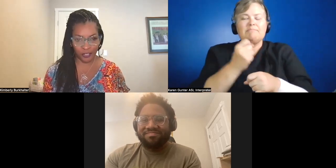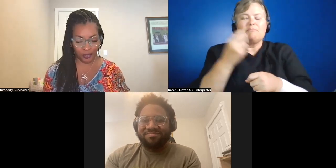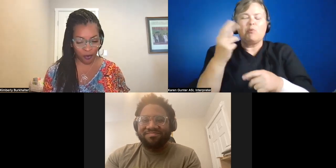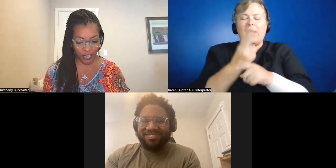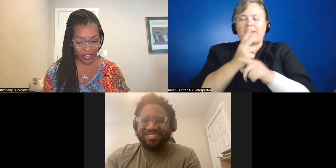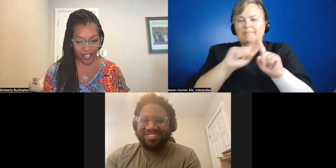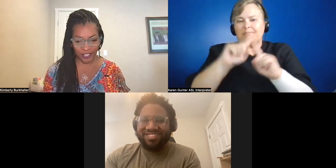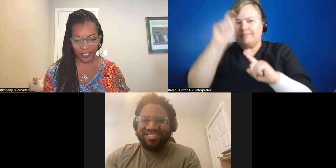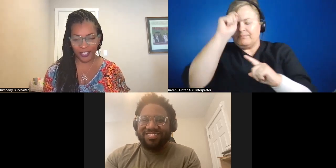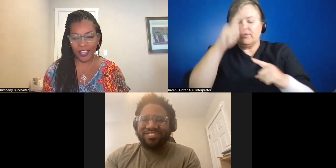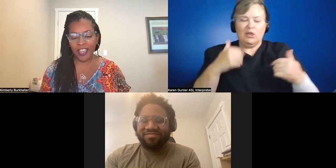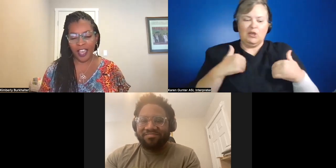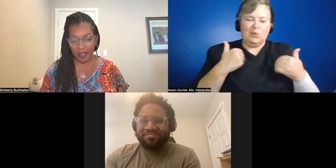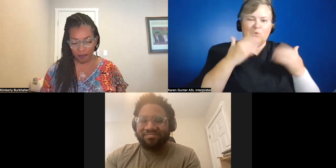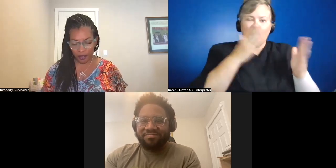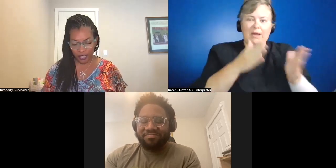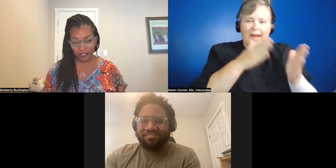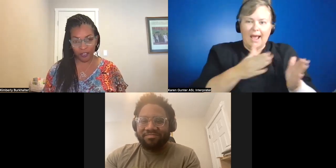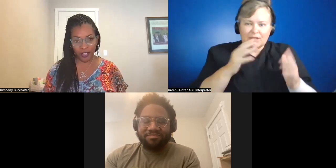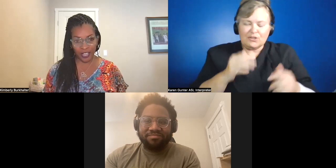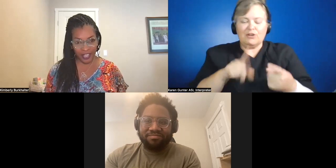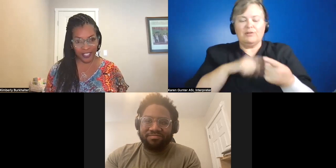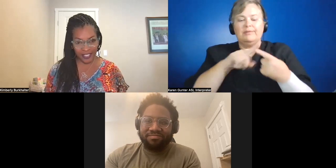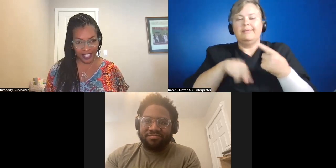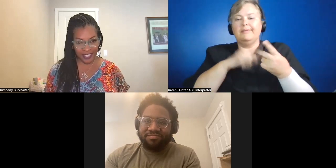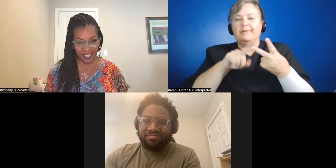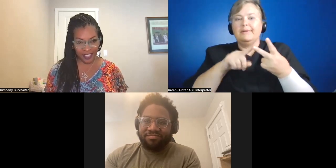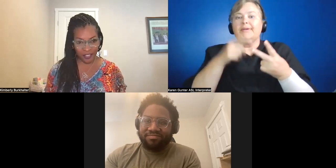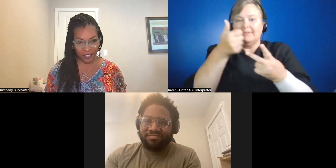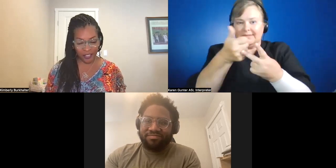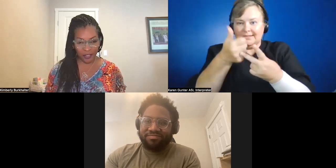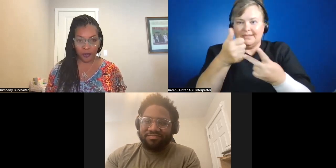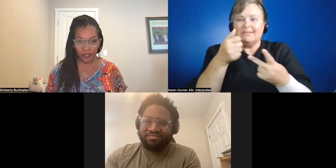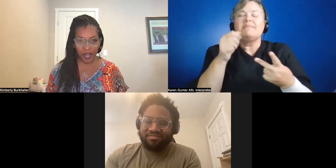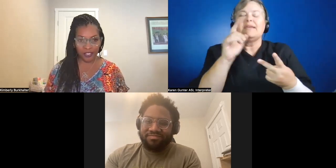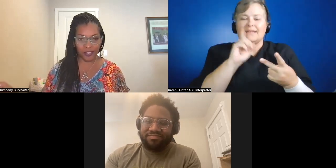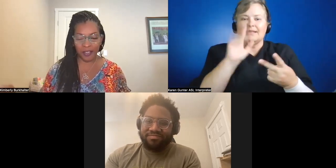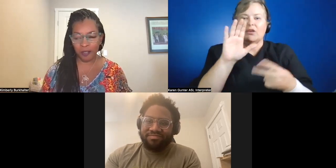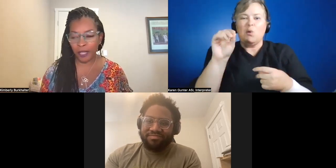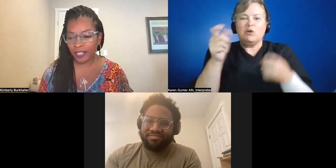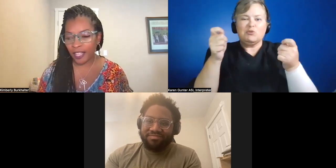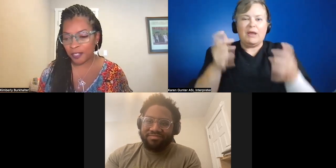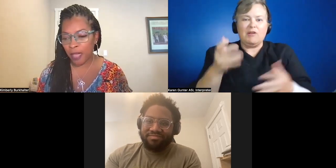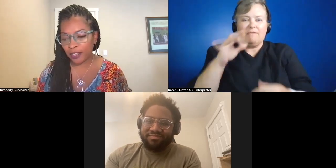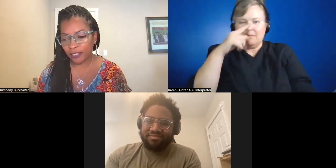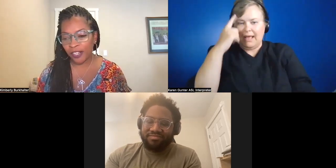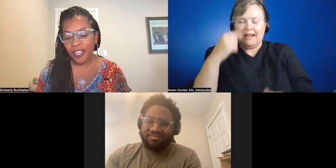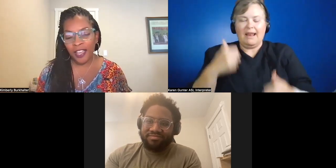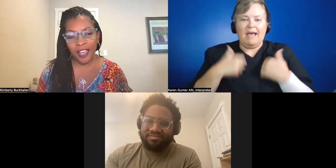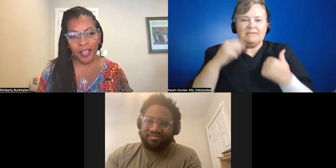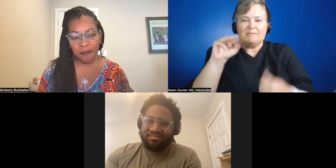is a youth organizer. Christopher is, as I said, the co-director of the Black Lives